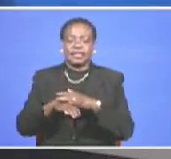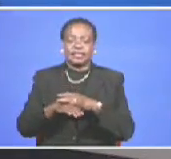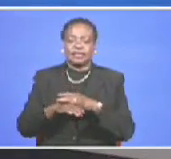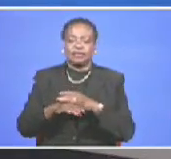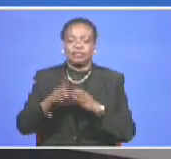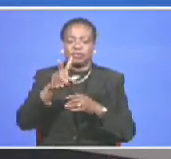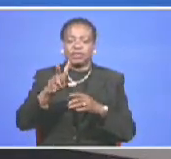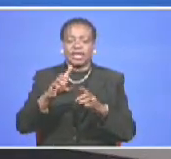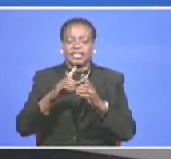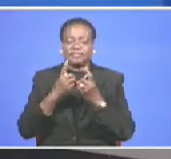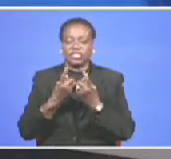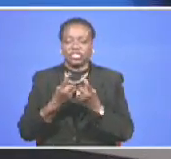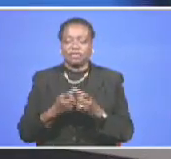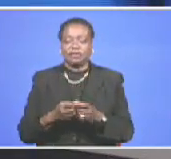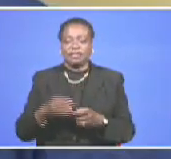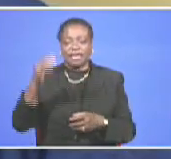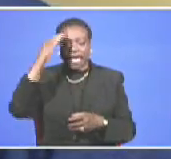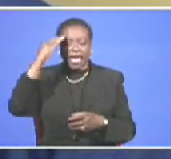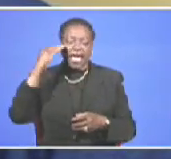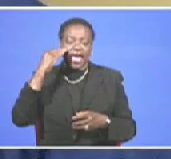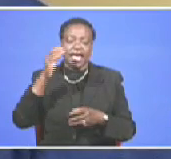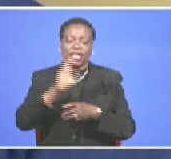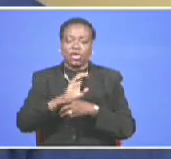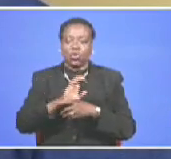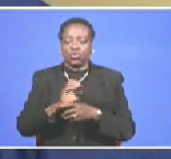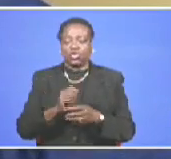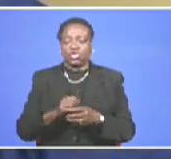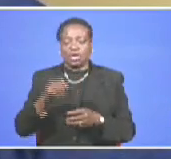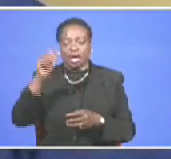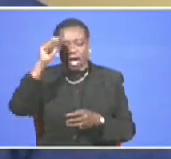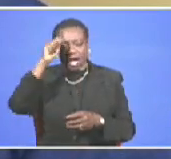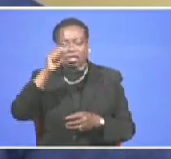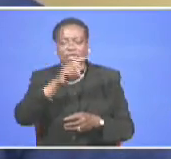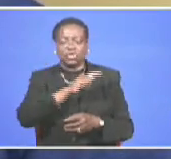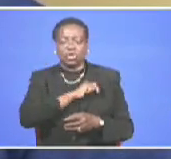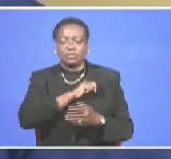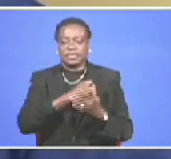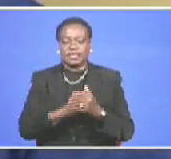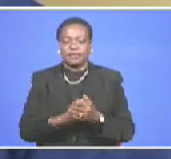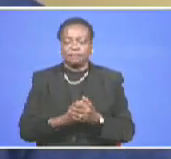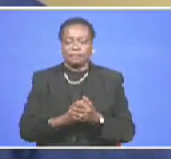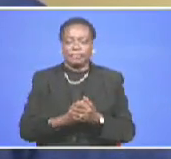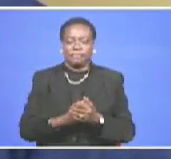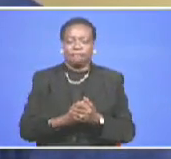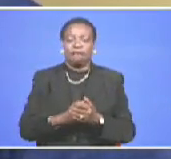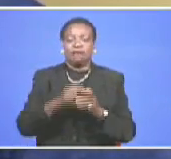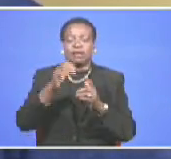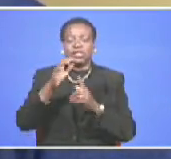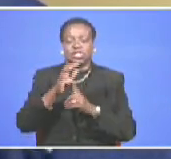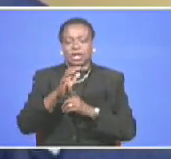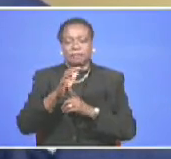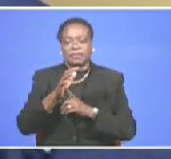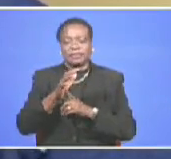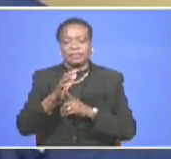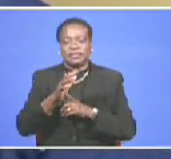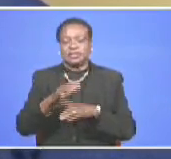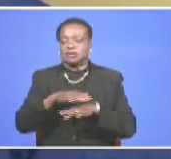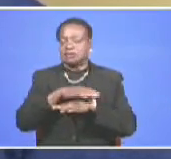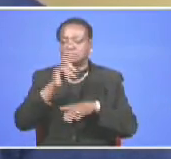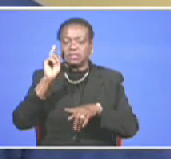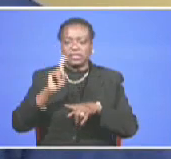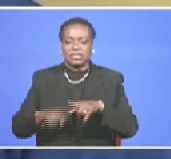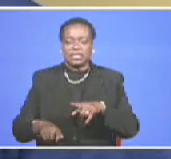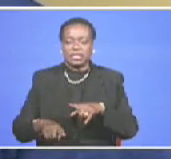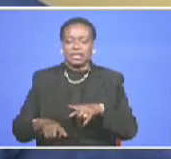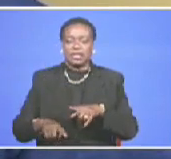Thompson. The U14s were returning champions. Fortunately, they couldn't repeat the success they had last year. Still